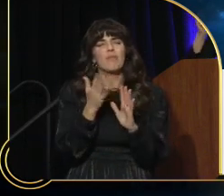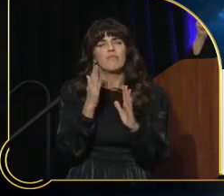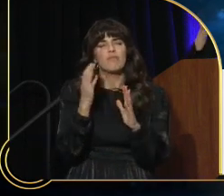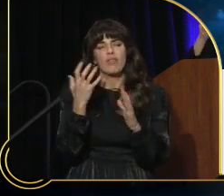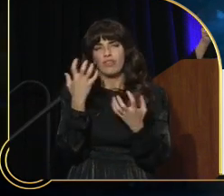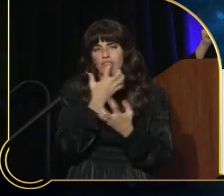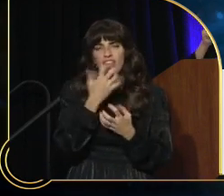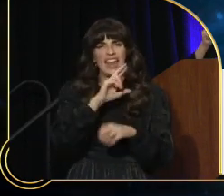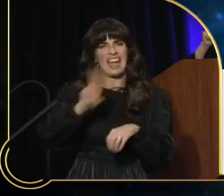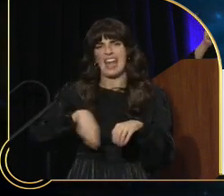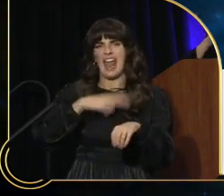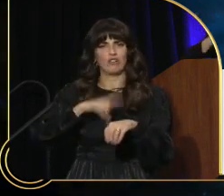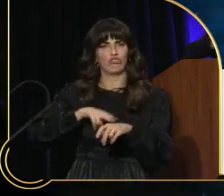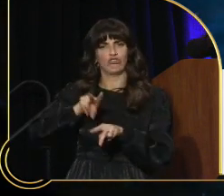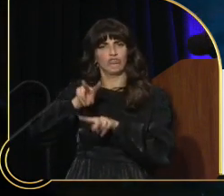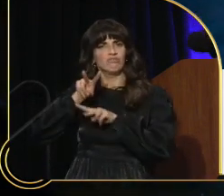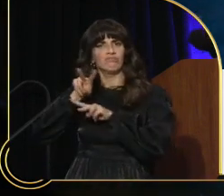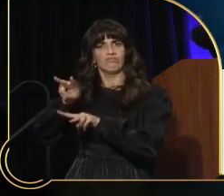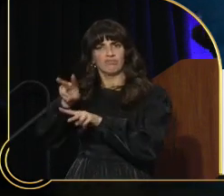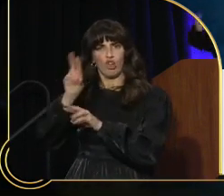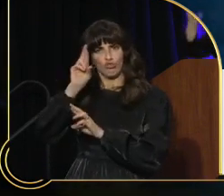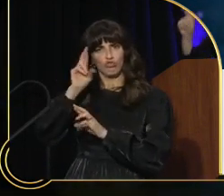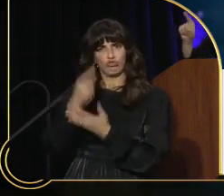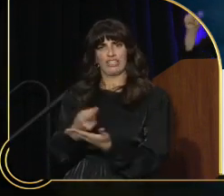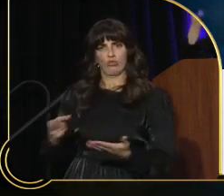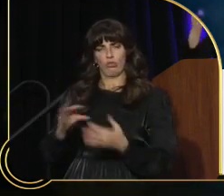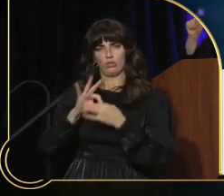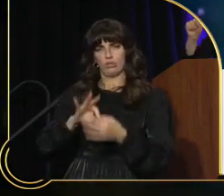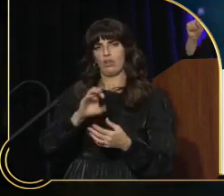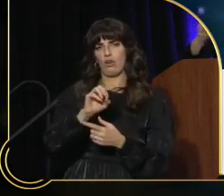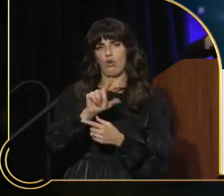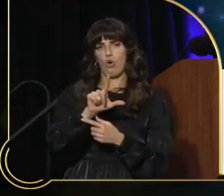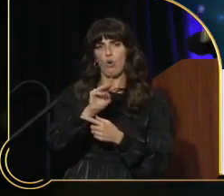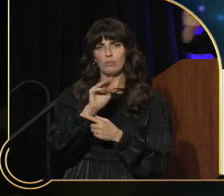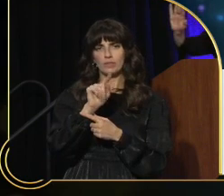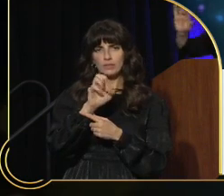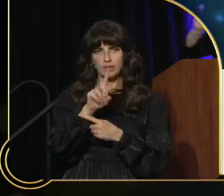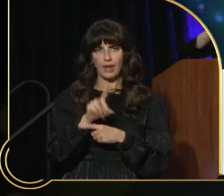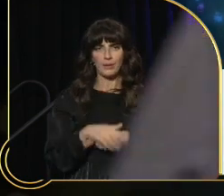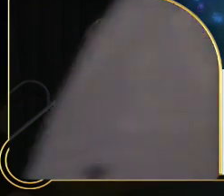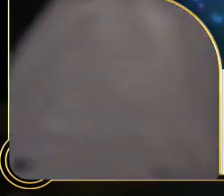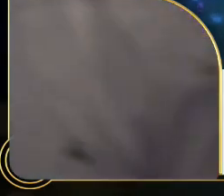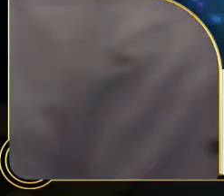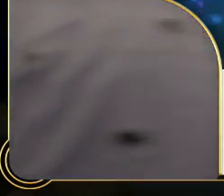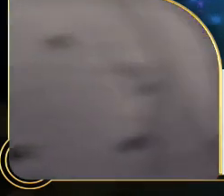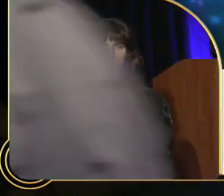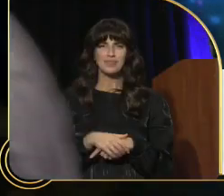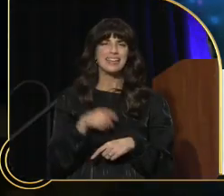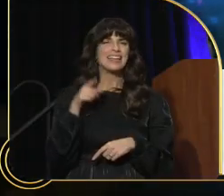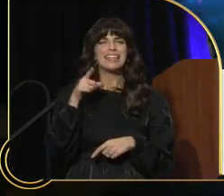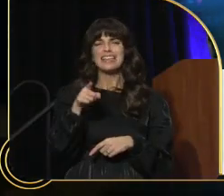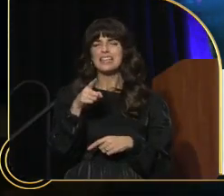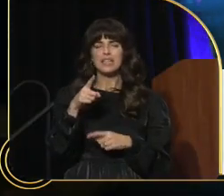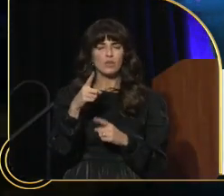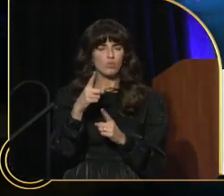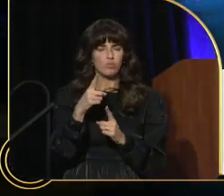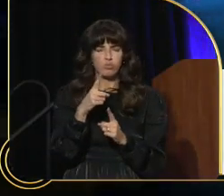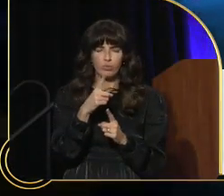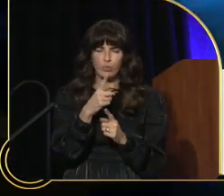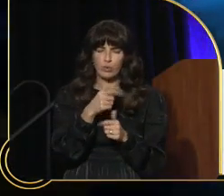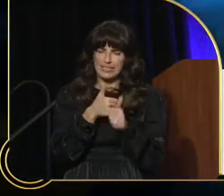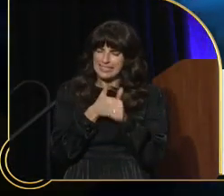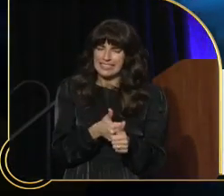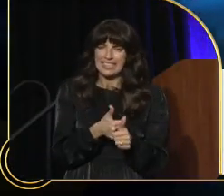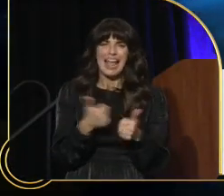resource on Olmstead. He was on top of everything going on around the country, helping to shape